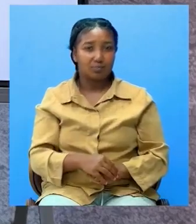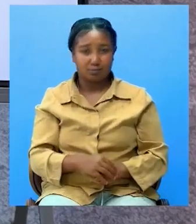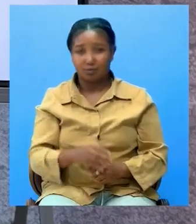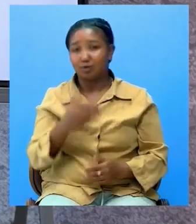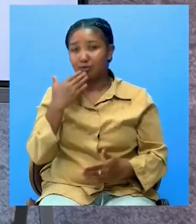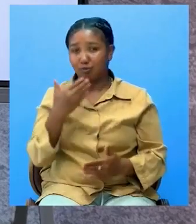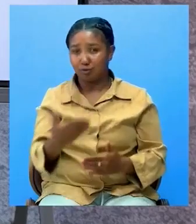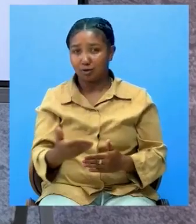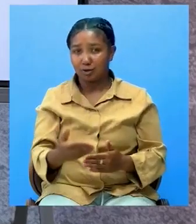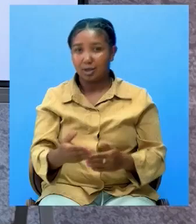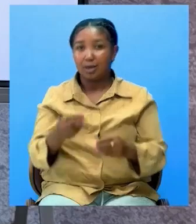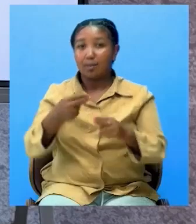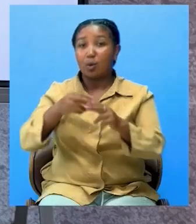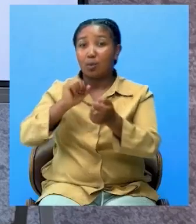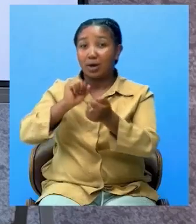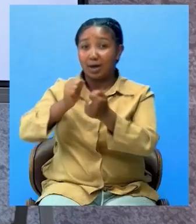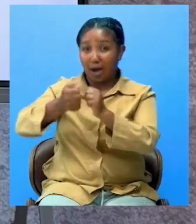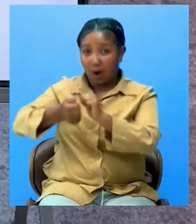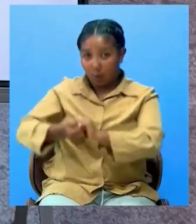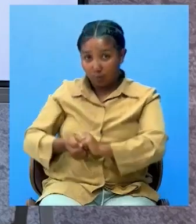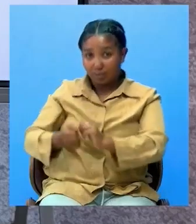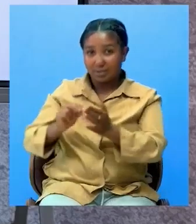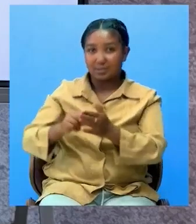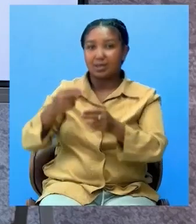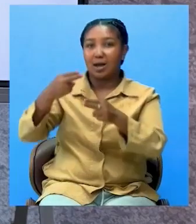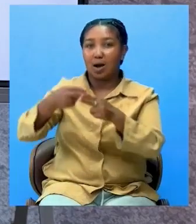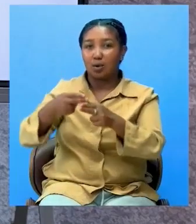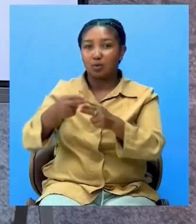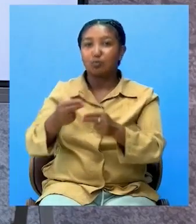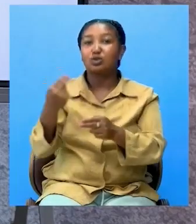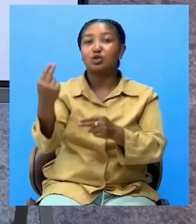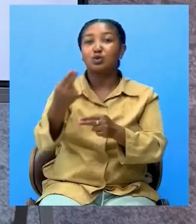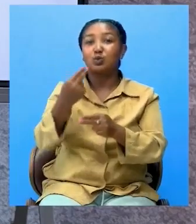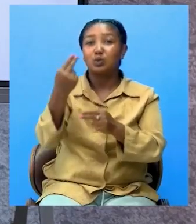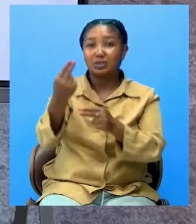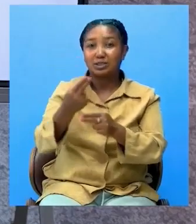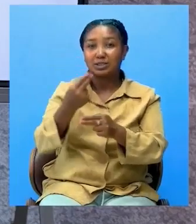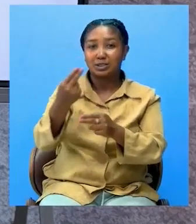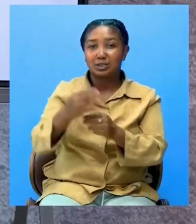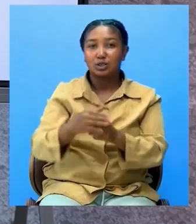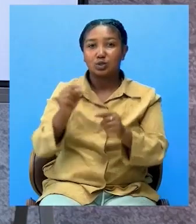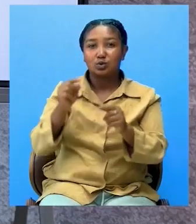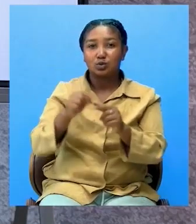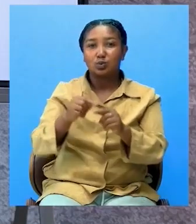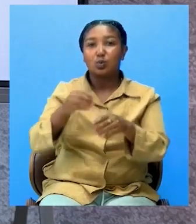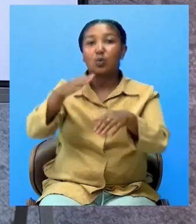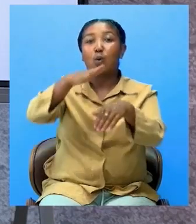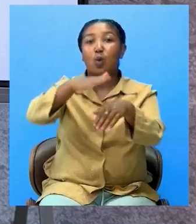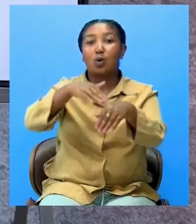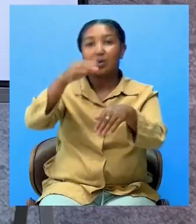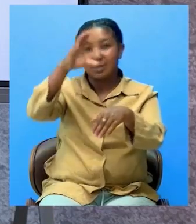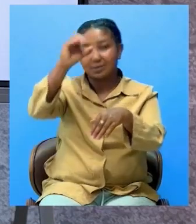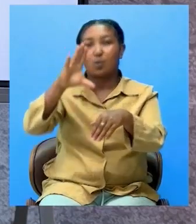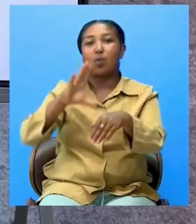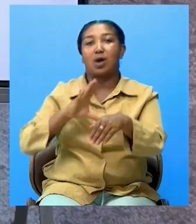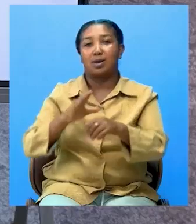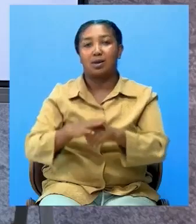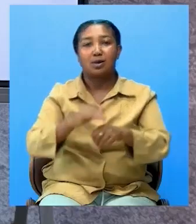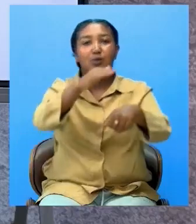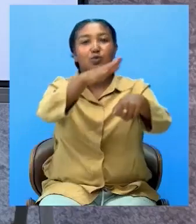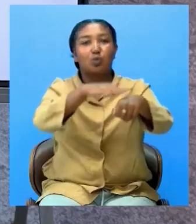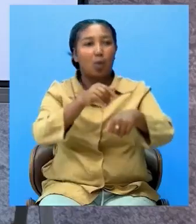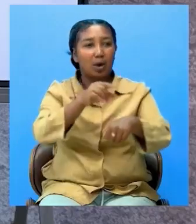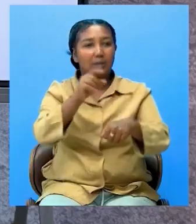Good. Proper nouns are the noun which we use specifically to call someone, to